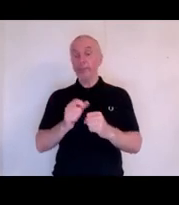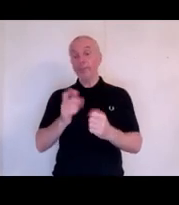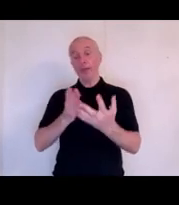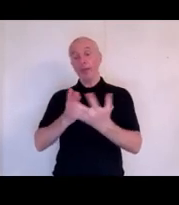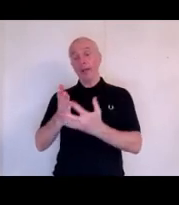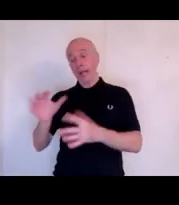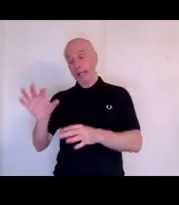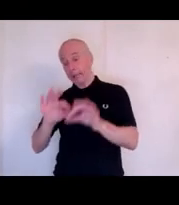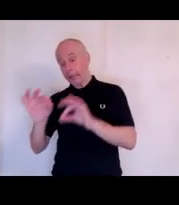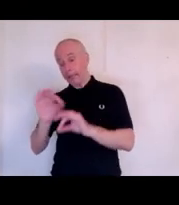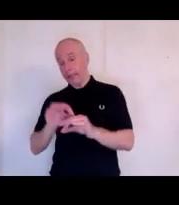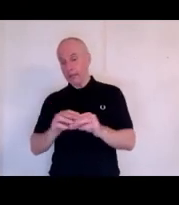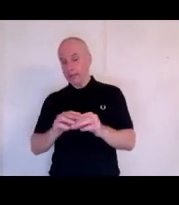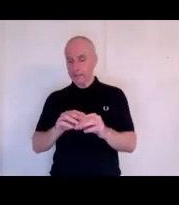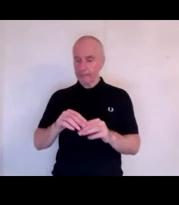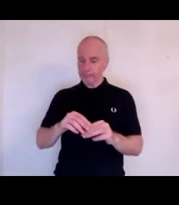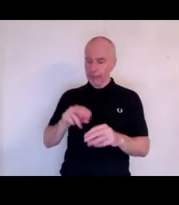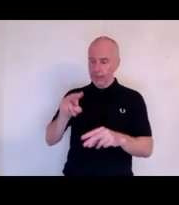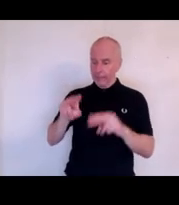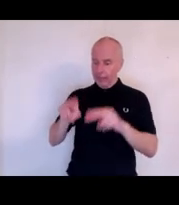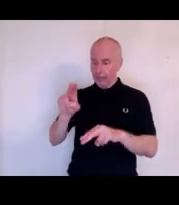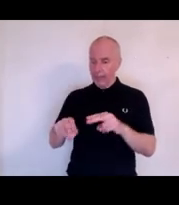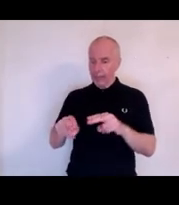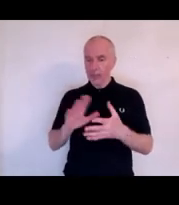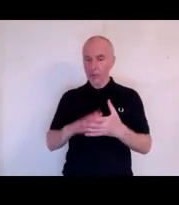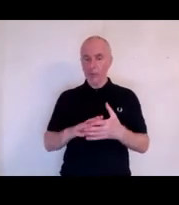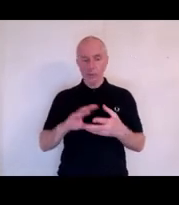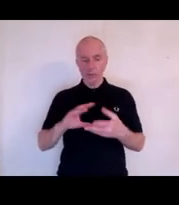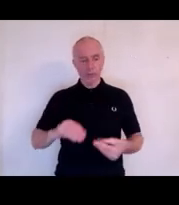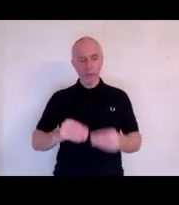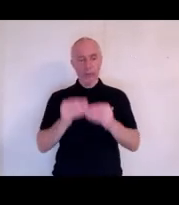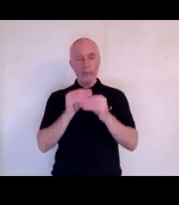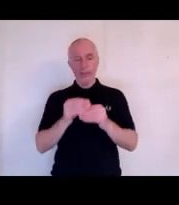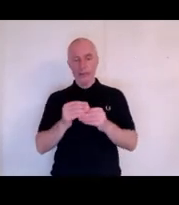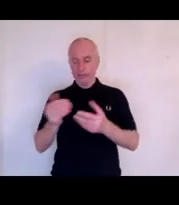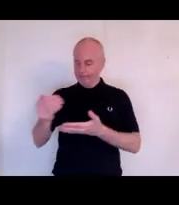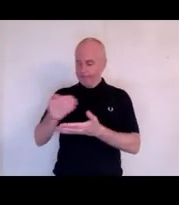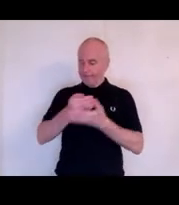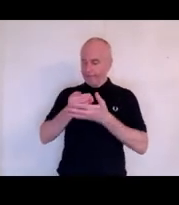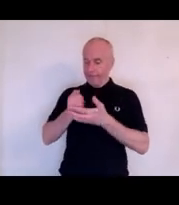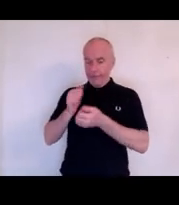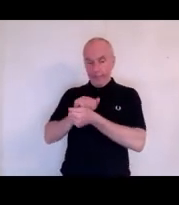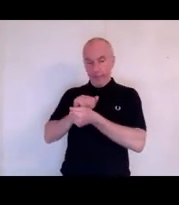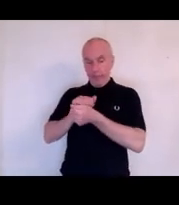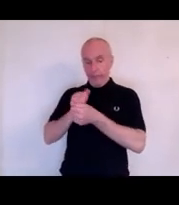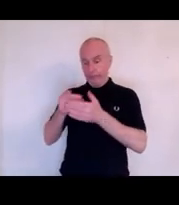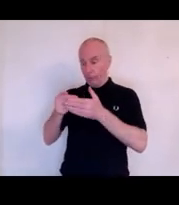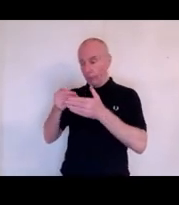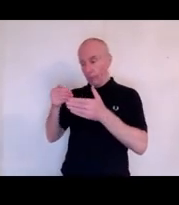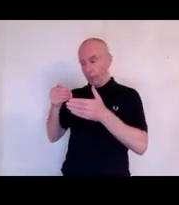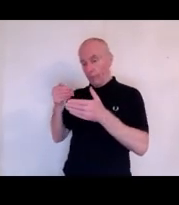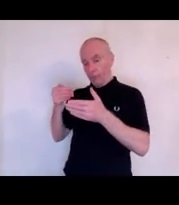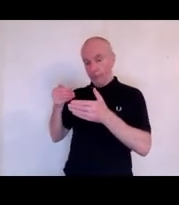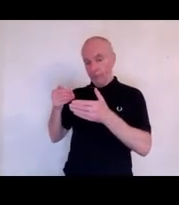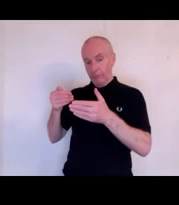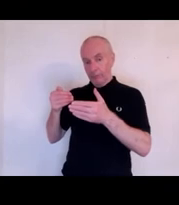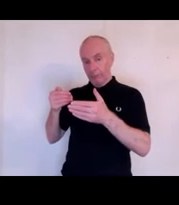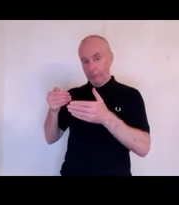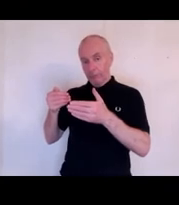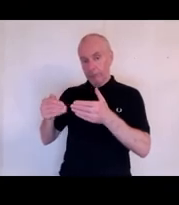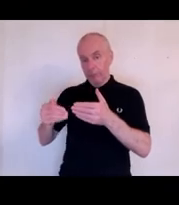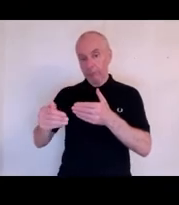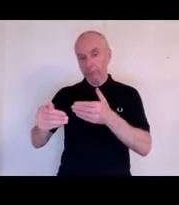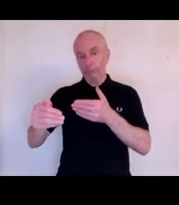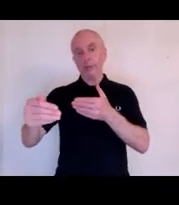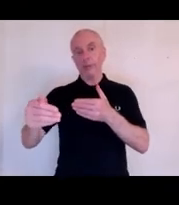process to create internally consistent libraries that we can then reliably use to model these